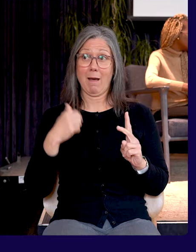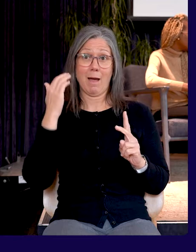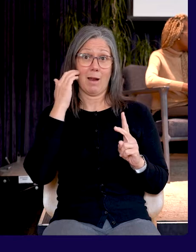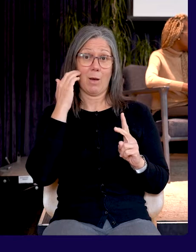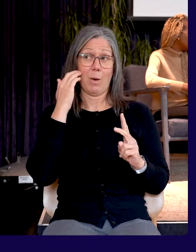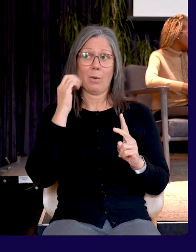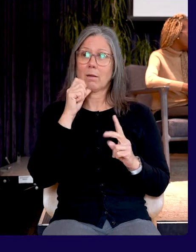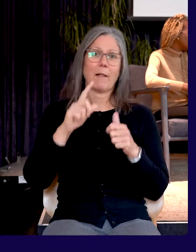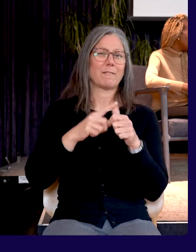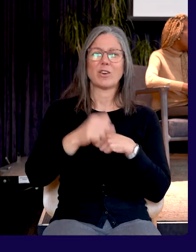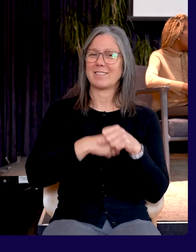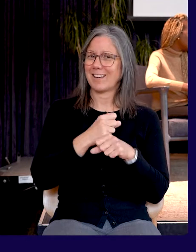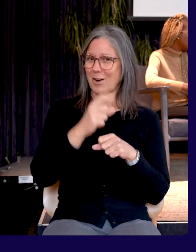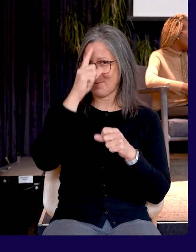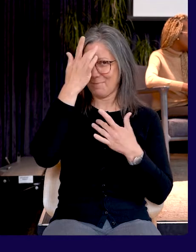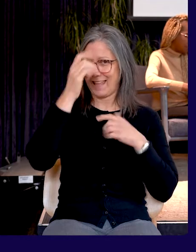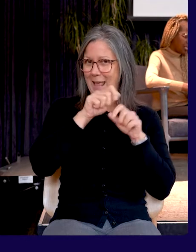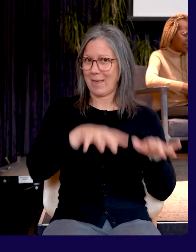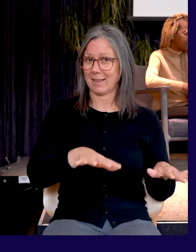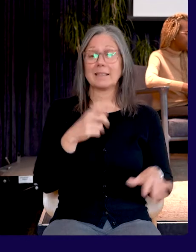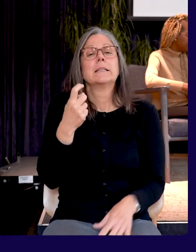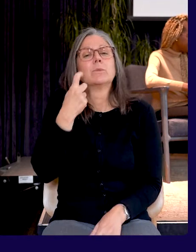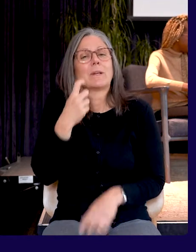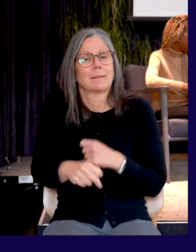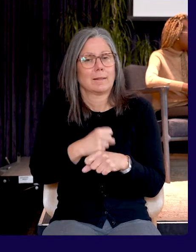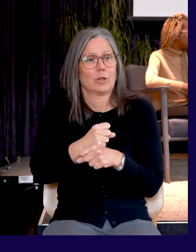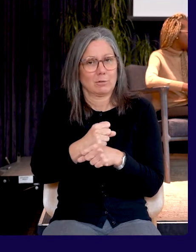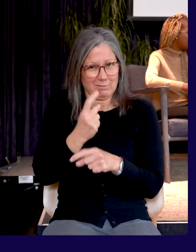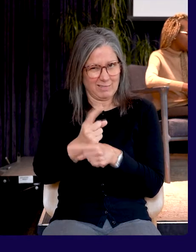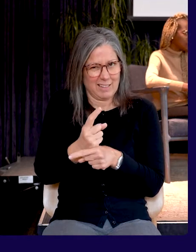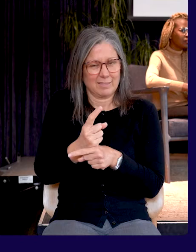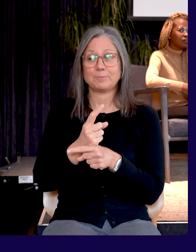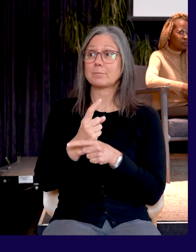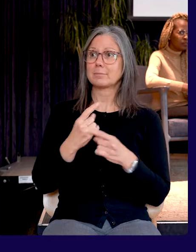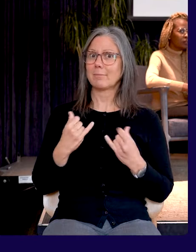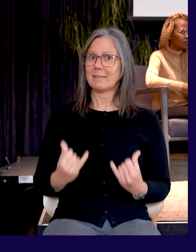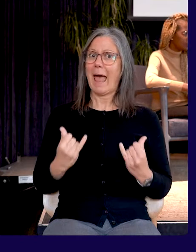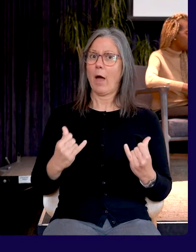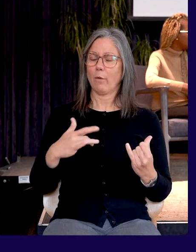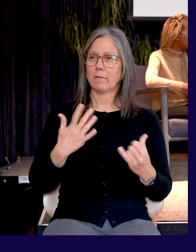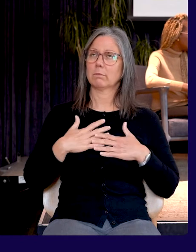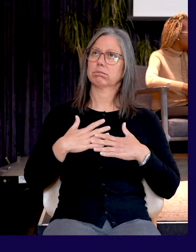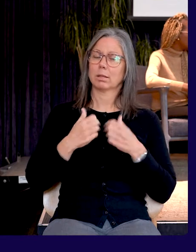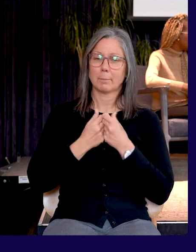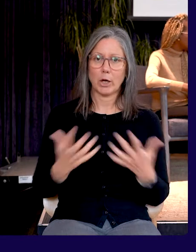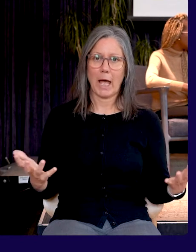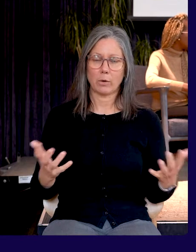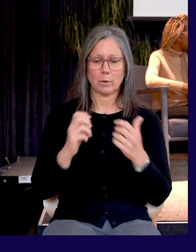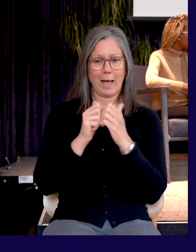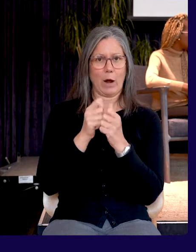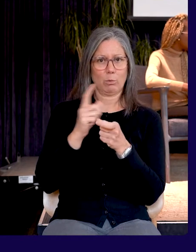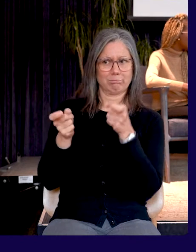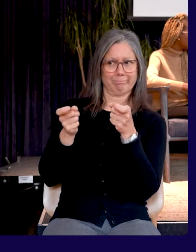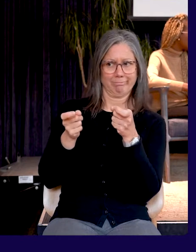it wasn't the first year of the pandemic that was the hardest. It was last year. Yeah. Right? And it's now. And so how do you grapple